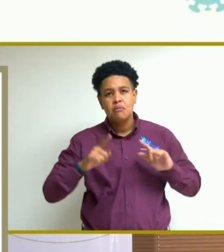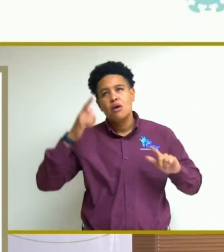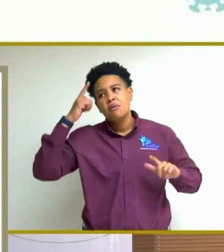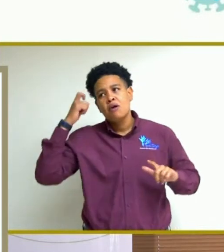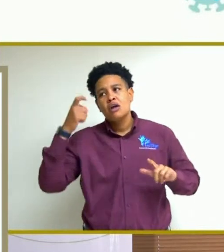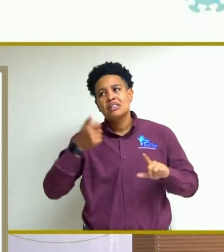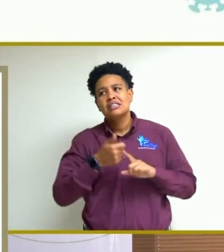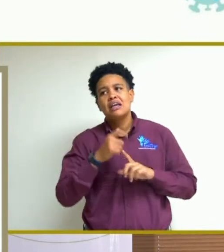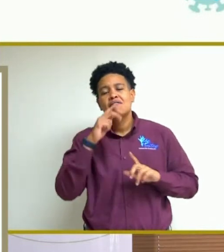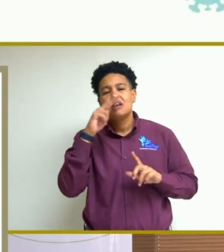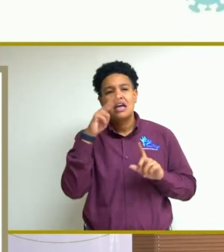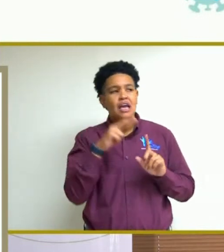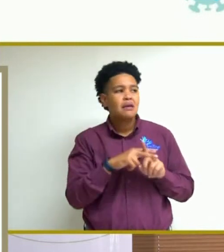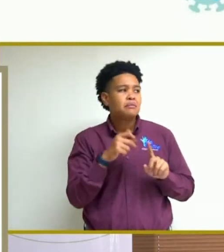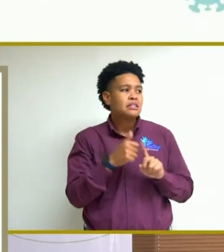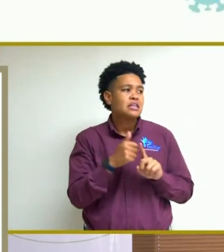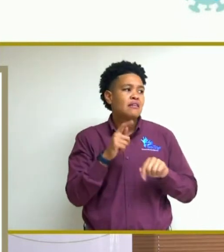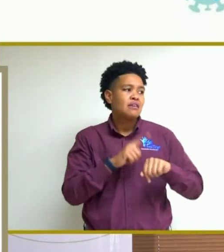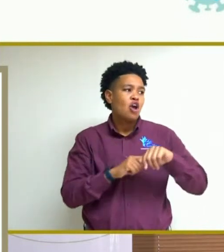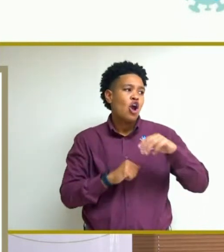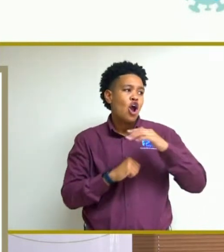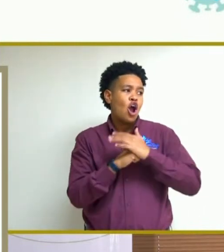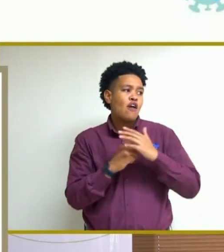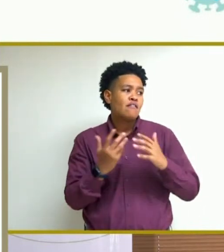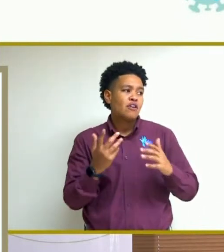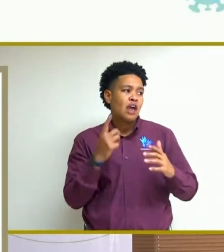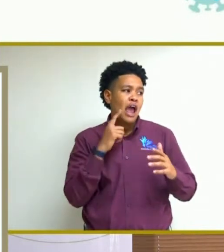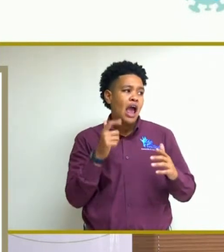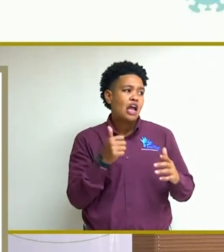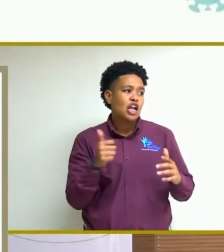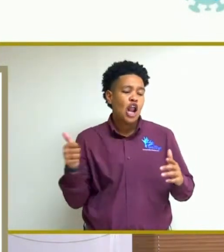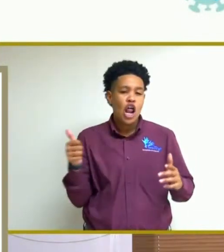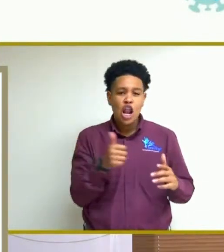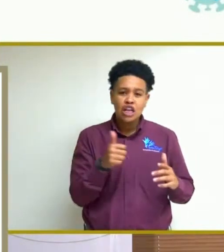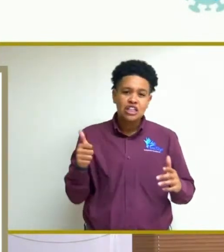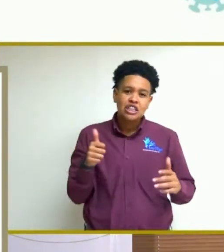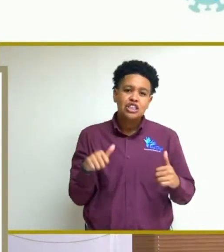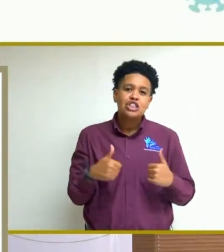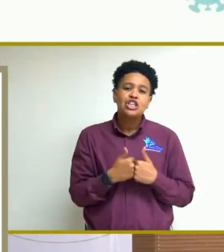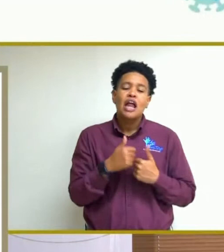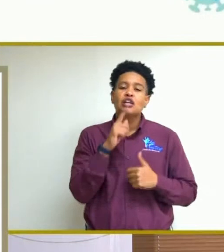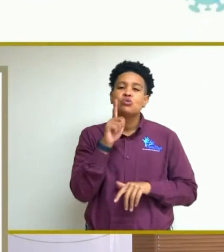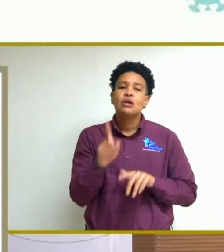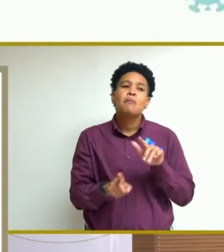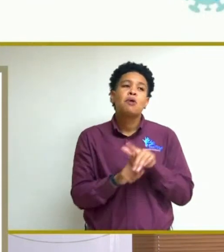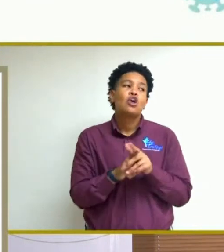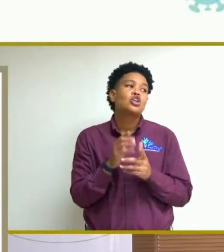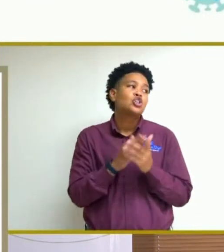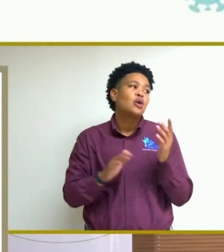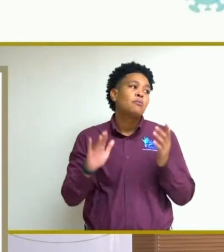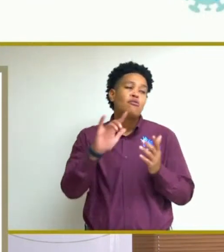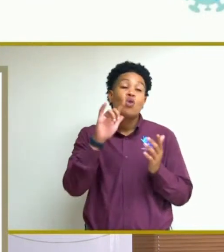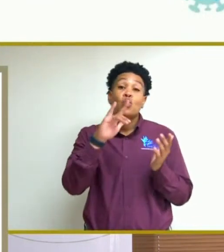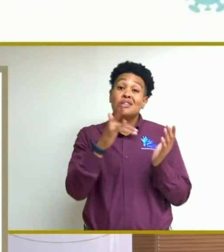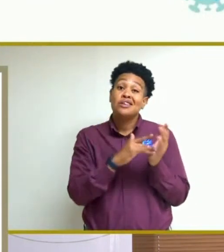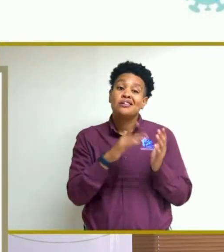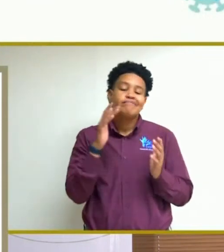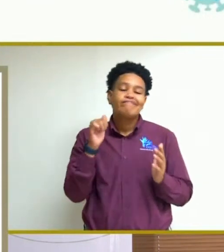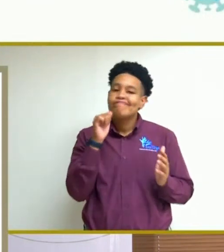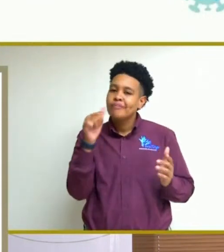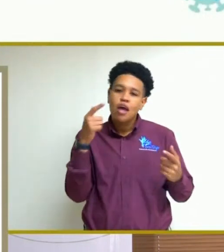of the implementation of the curfew and the logistic challenge that would have occurred, some of those centers were